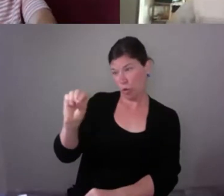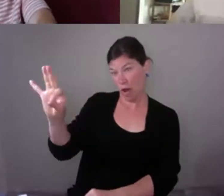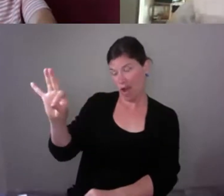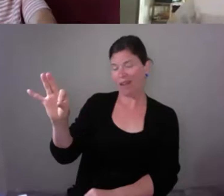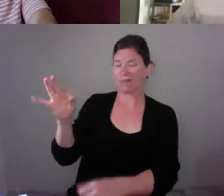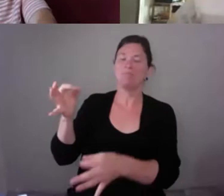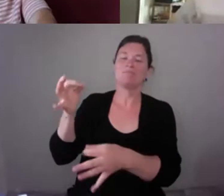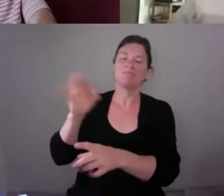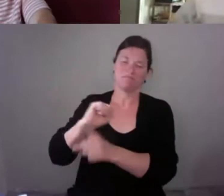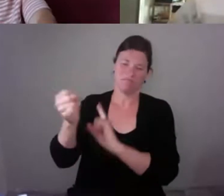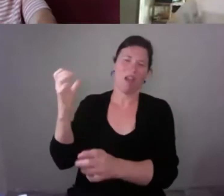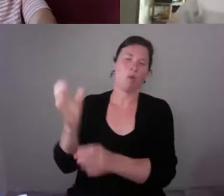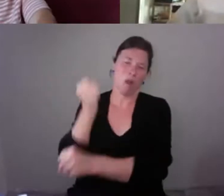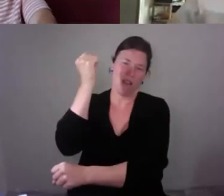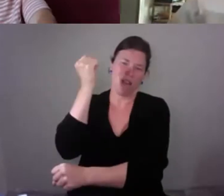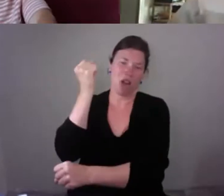Wow.